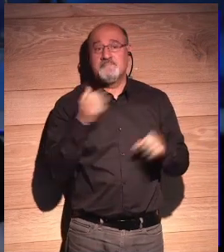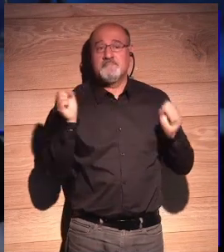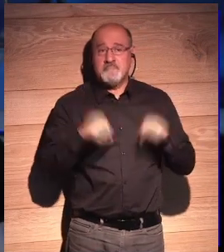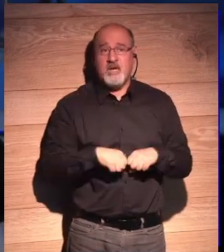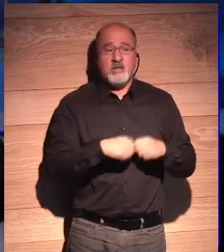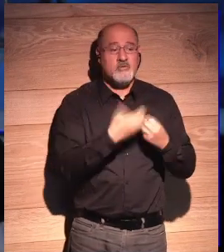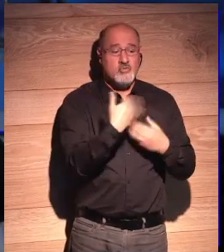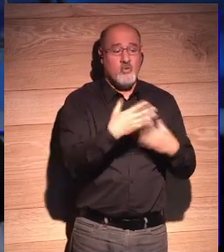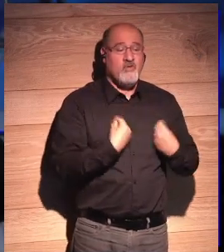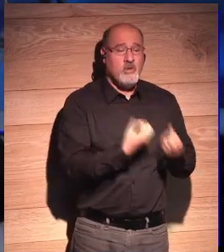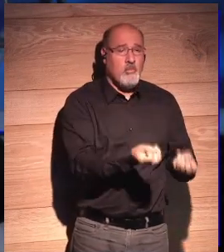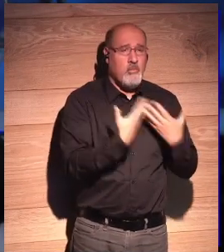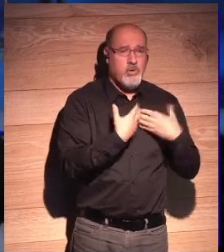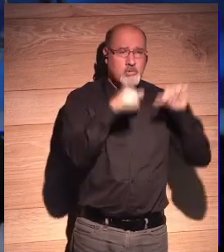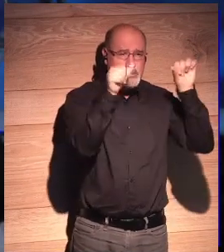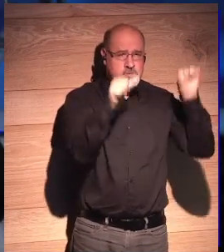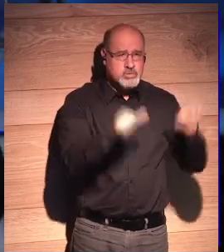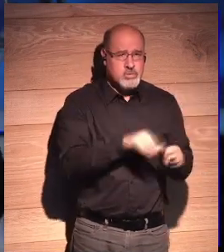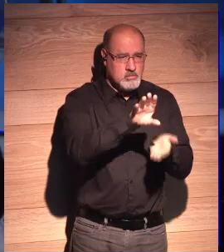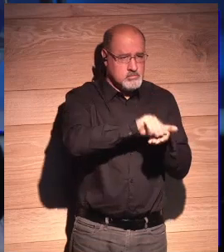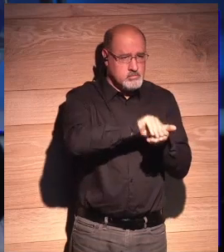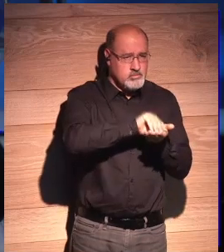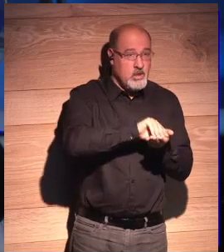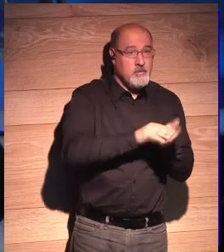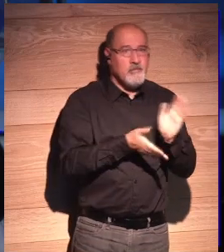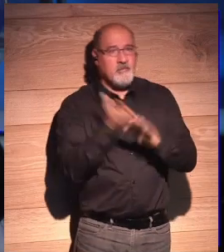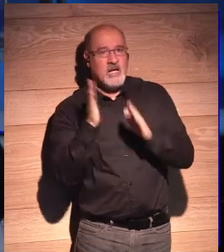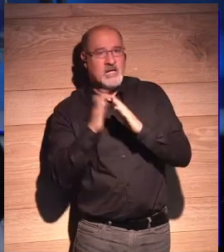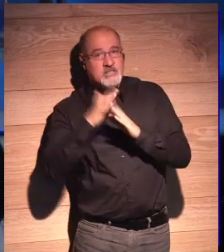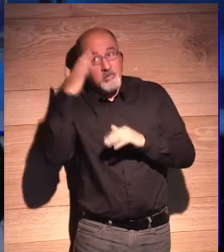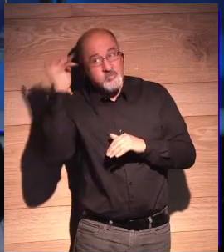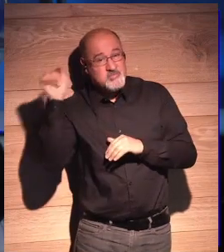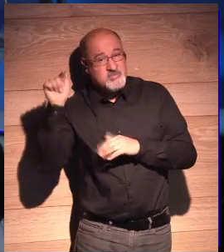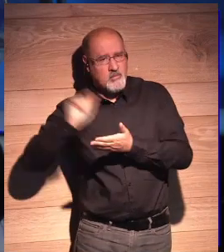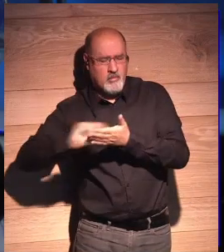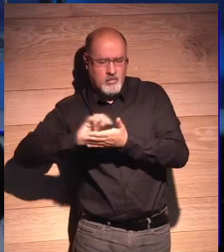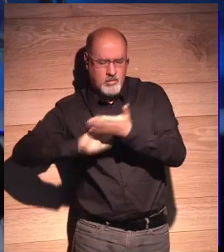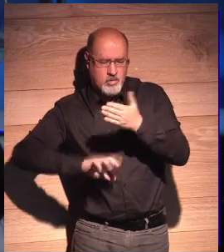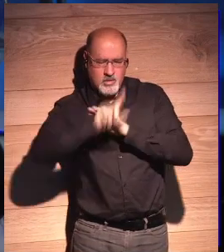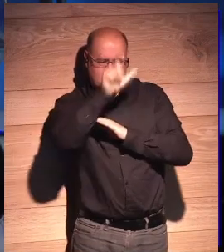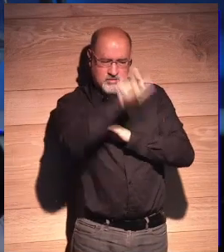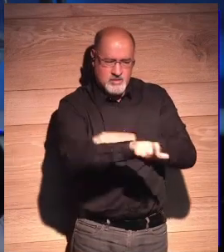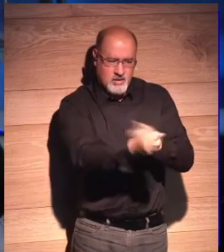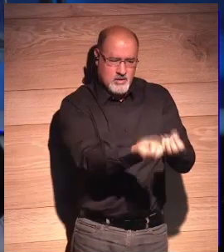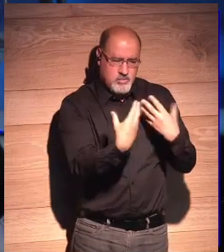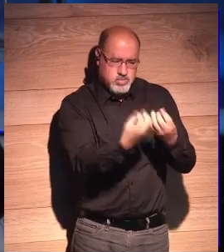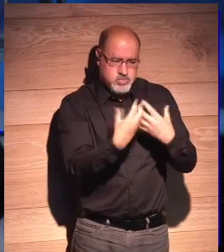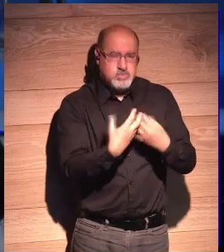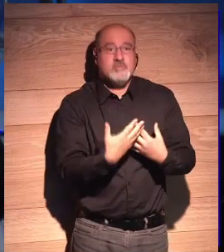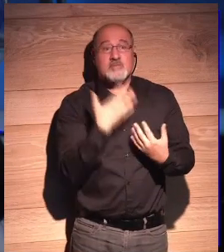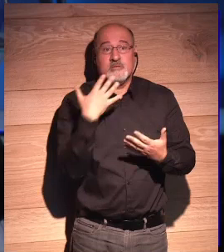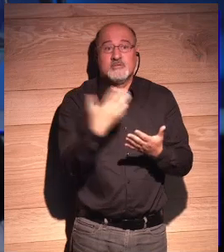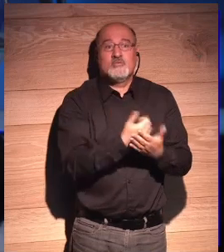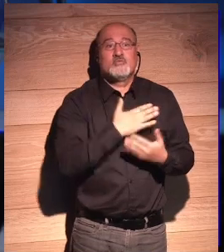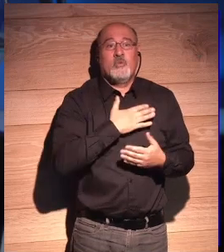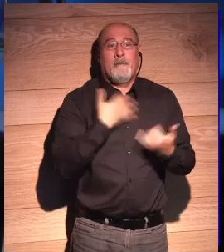like, that's, and I will go home and tell my wife, and like, I was victimized by this other person again. And then I deep down